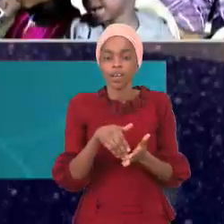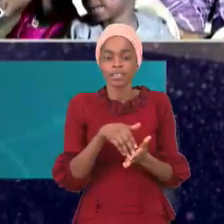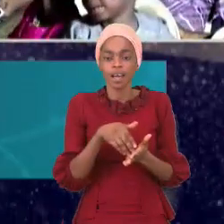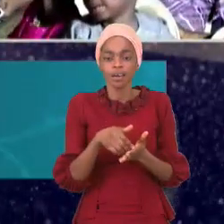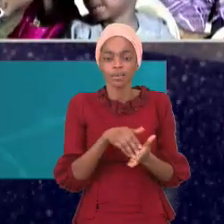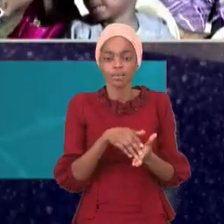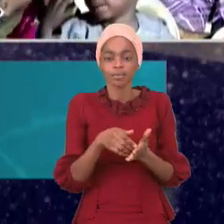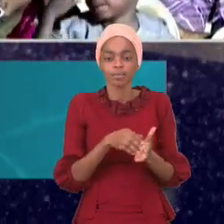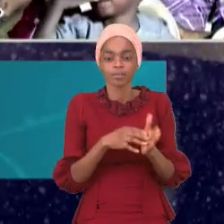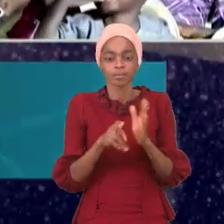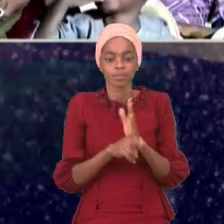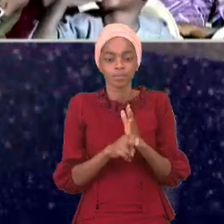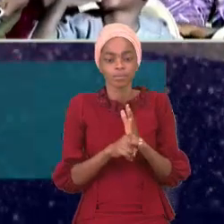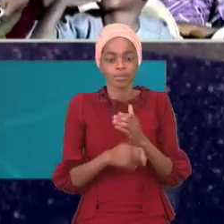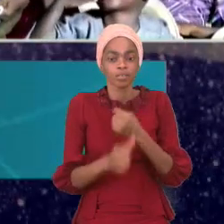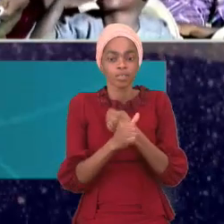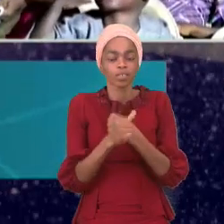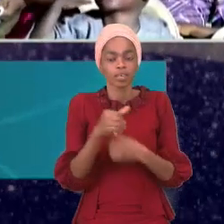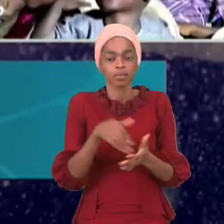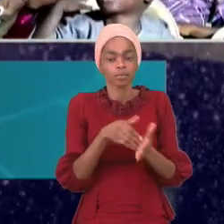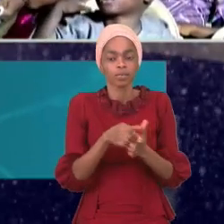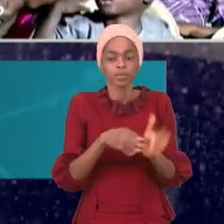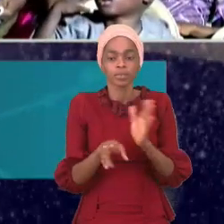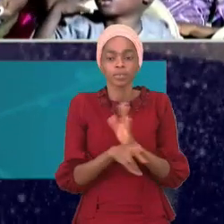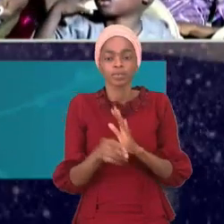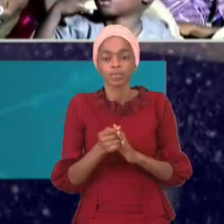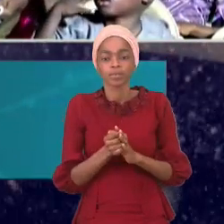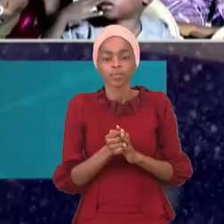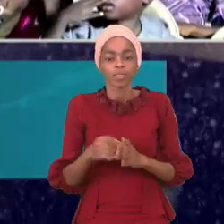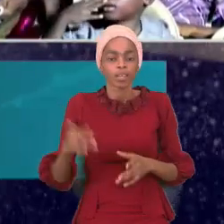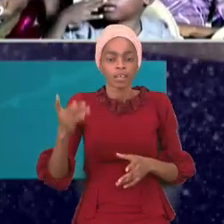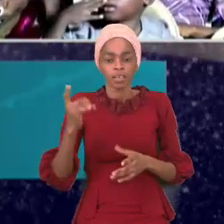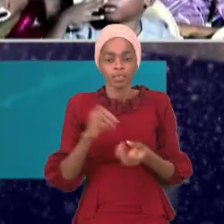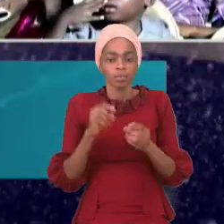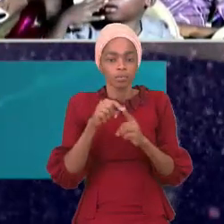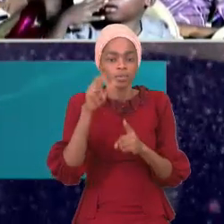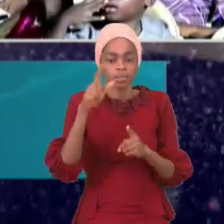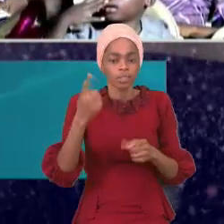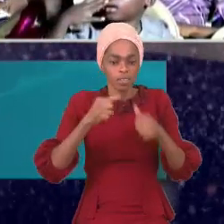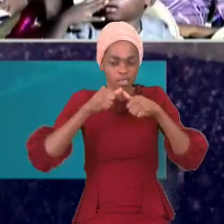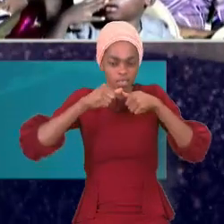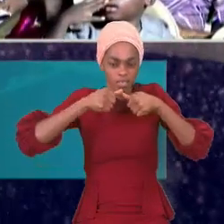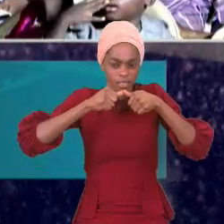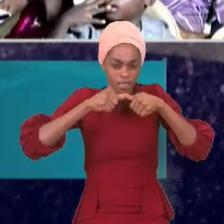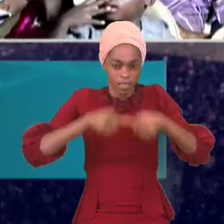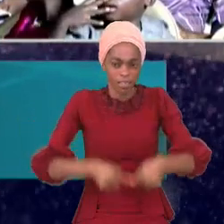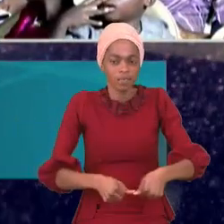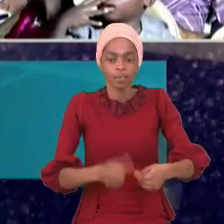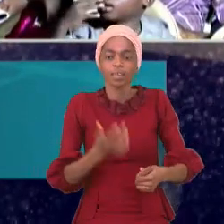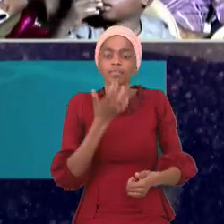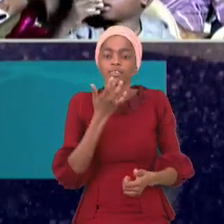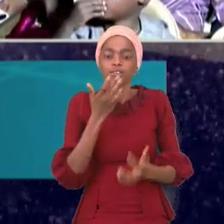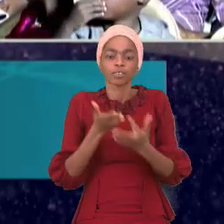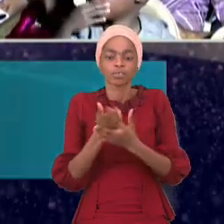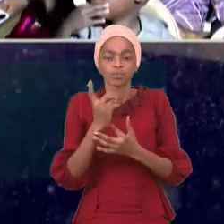we're looking at the steadfast favors through a firm, focused